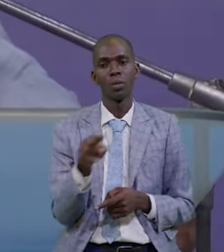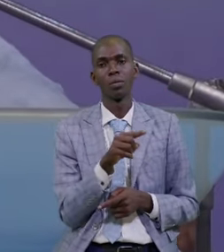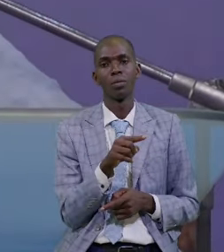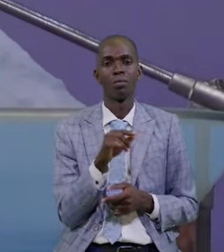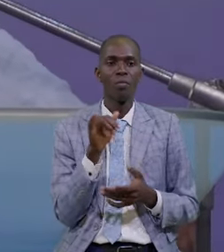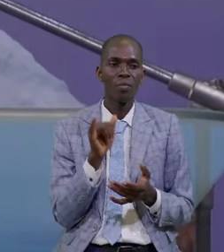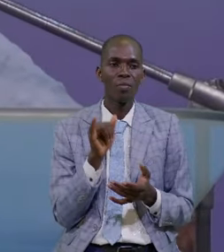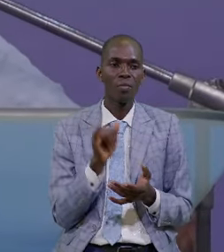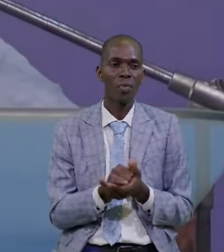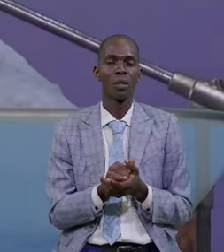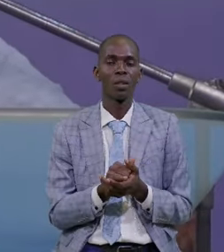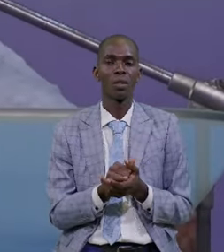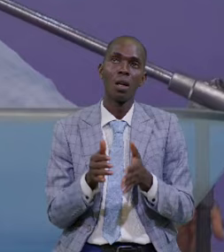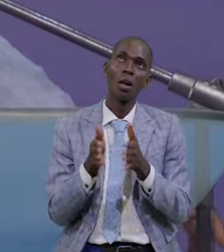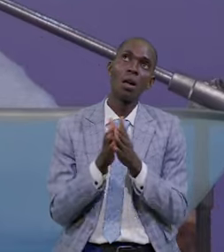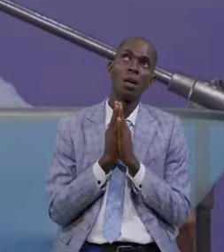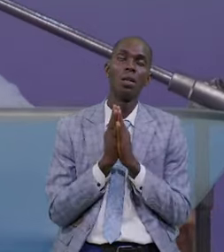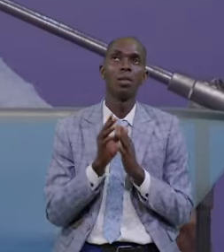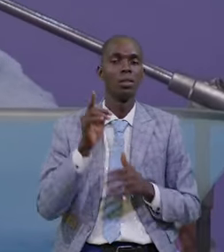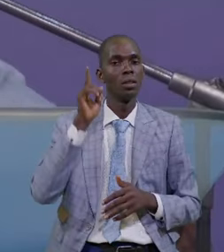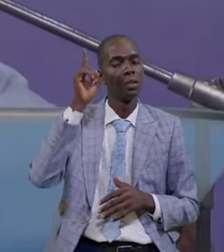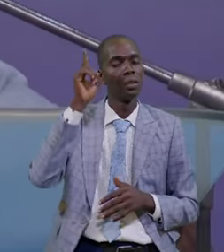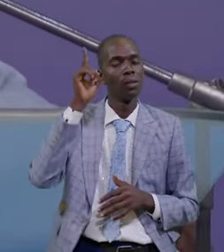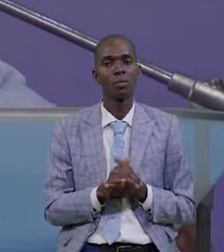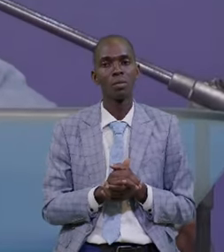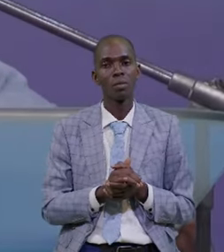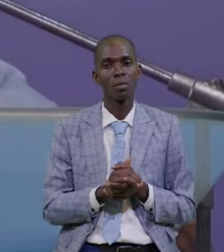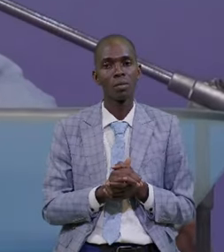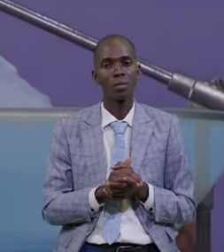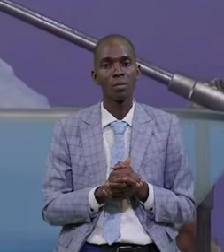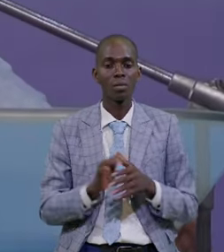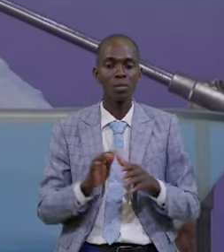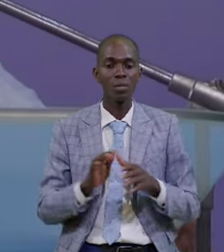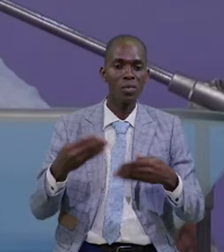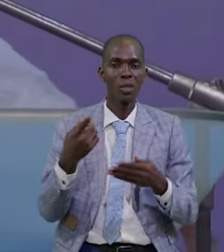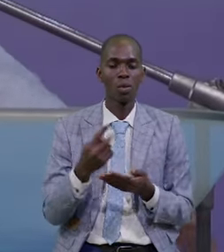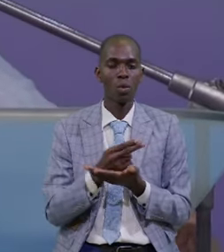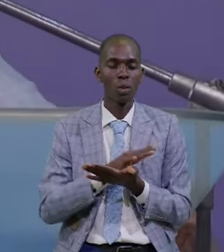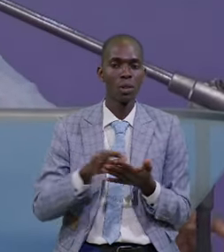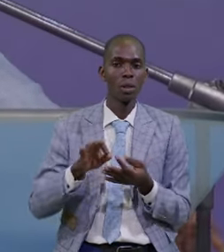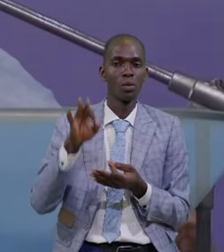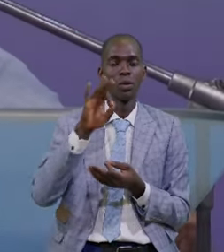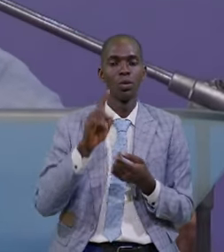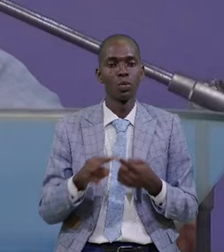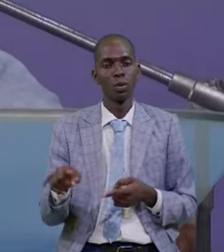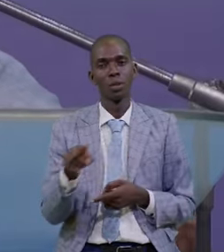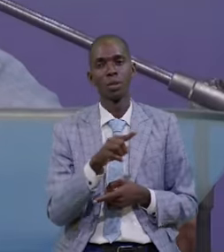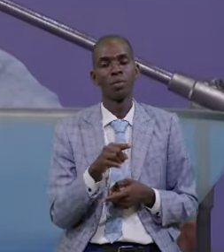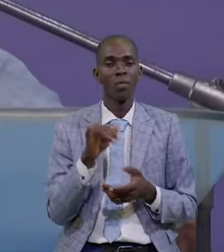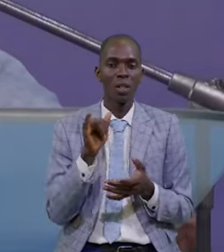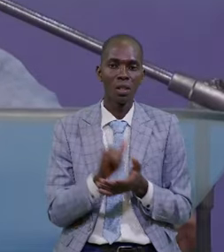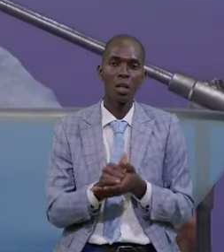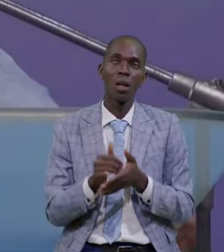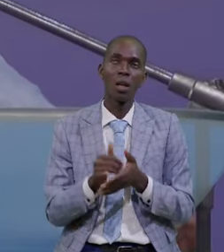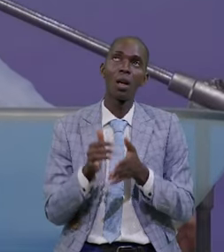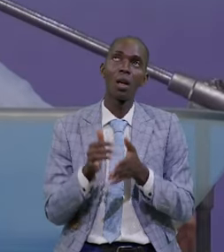that ask him." Give the Holy Ghost unto them that